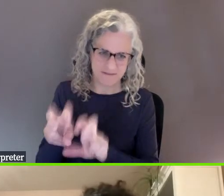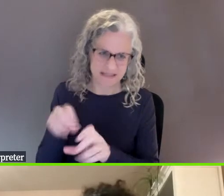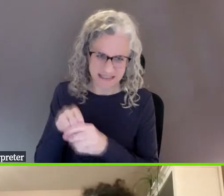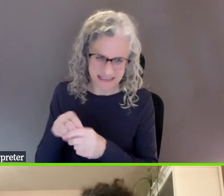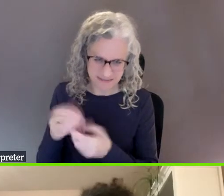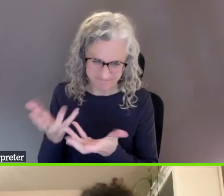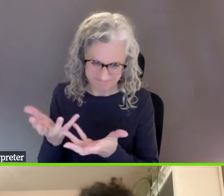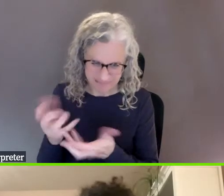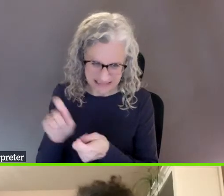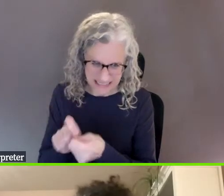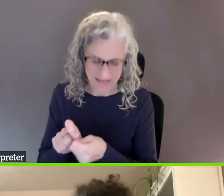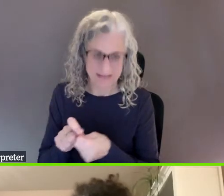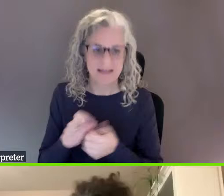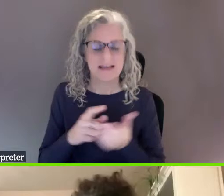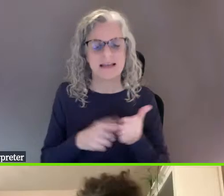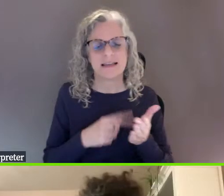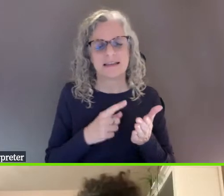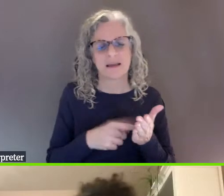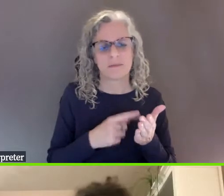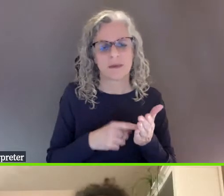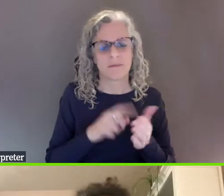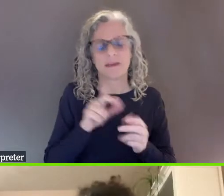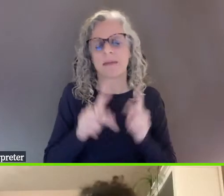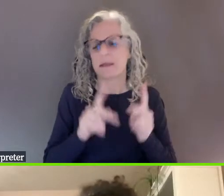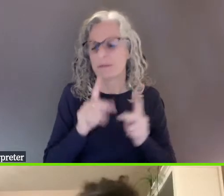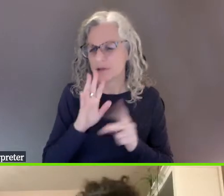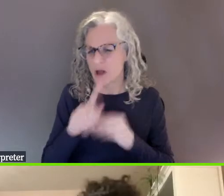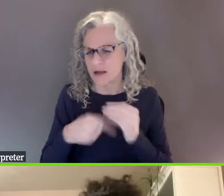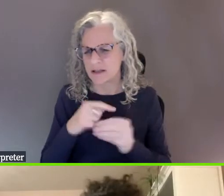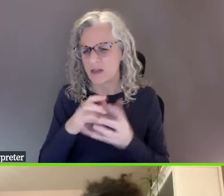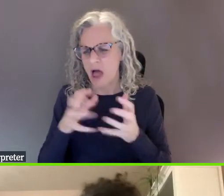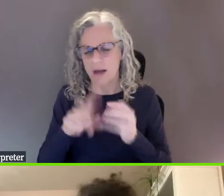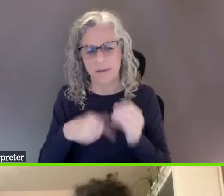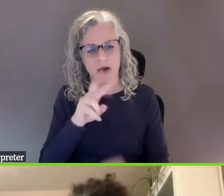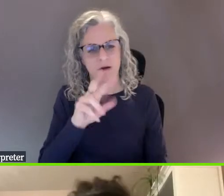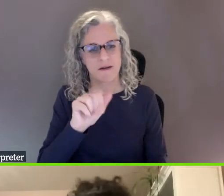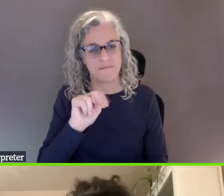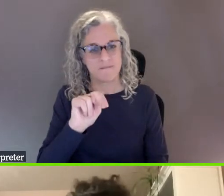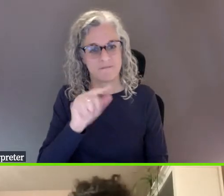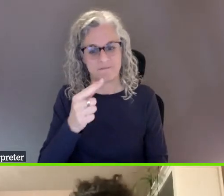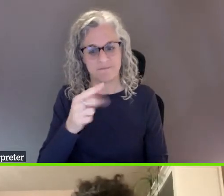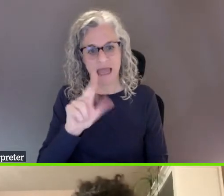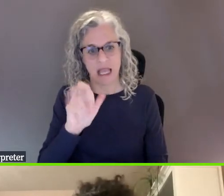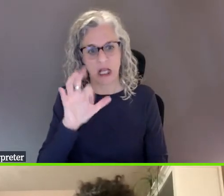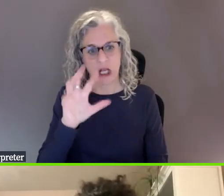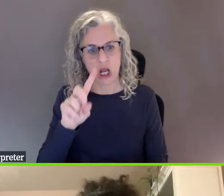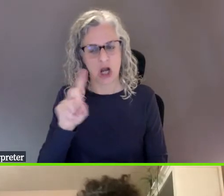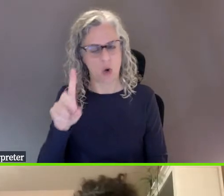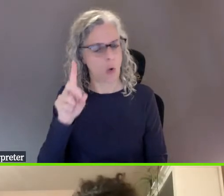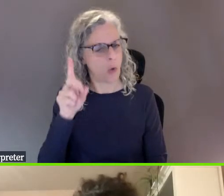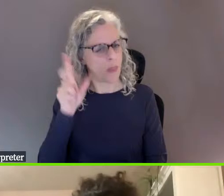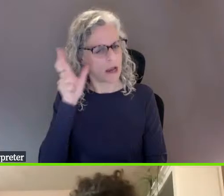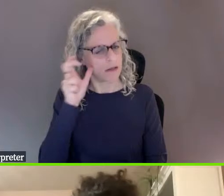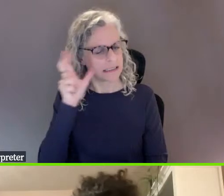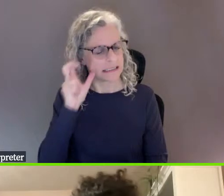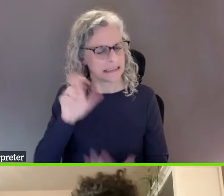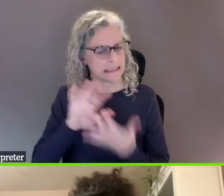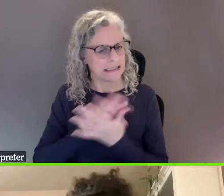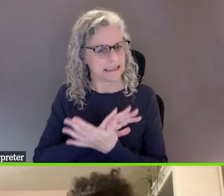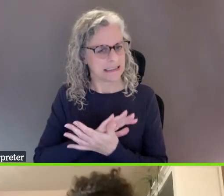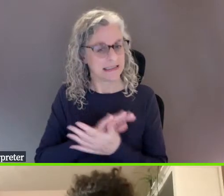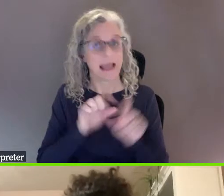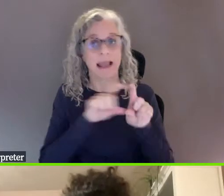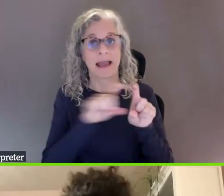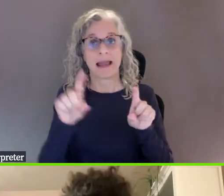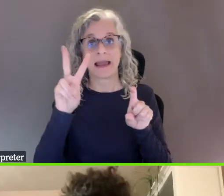like you will have I know a lot of people mention Vanguard. Vanguard is particularly sneaky about this because they'll say like Vanguard bonds and then they'll